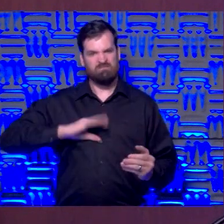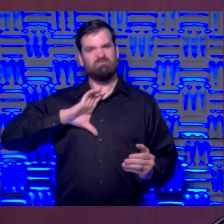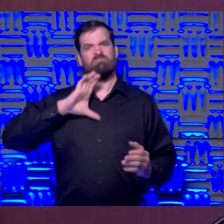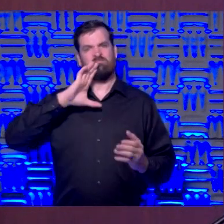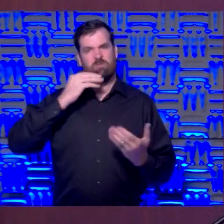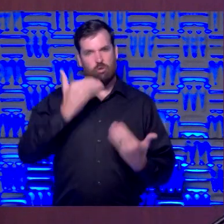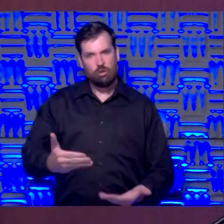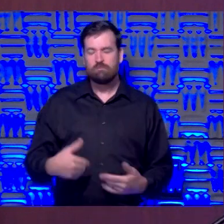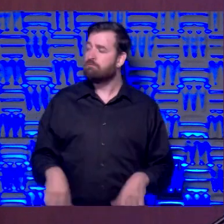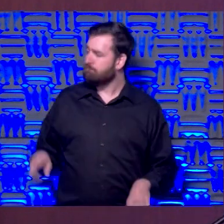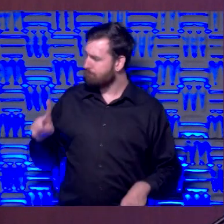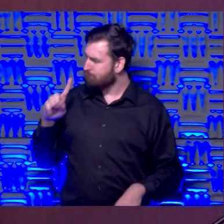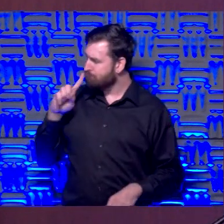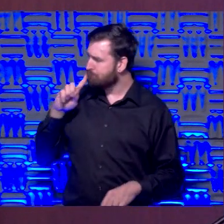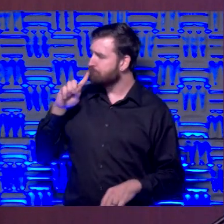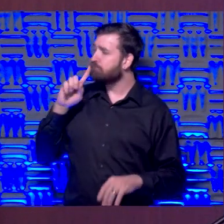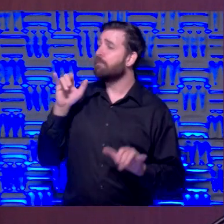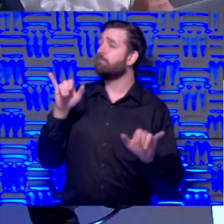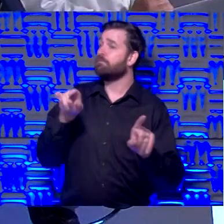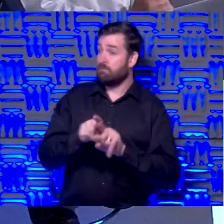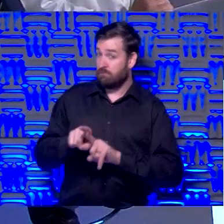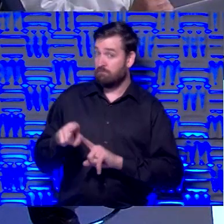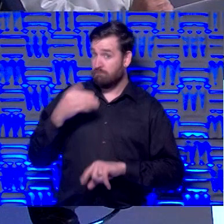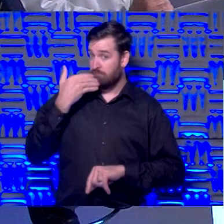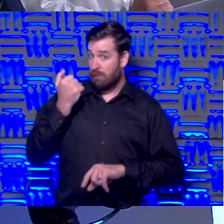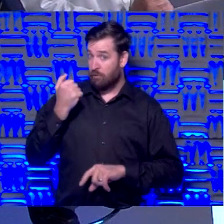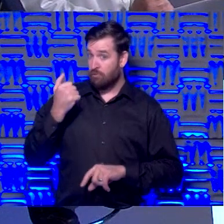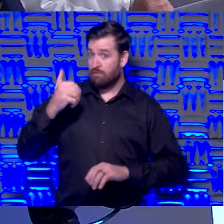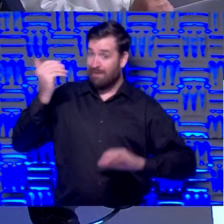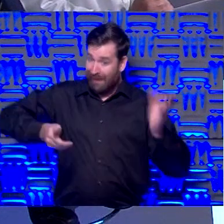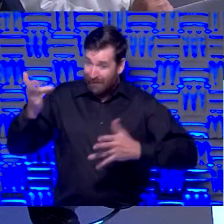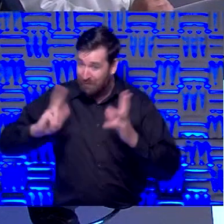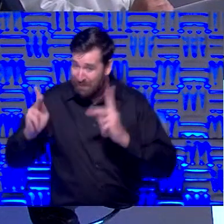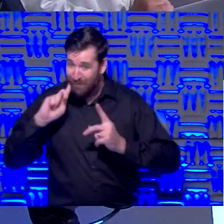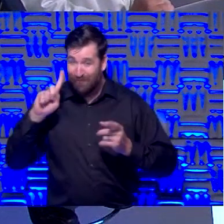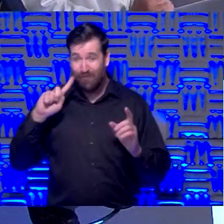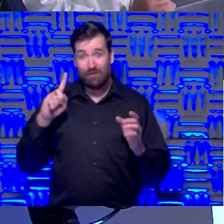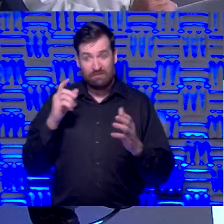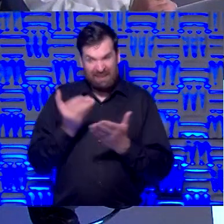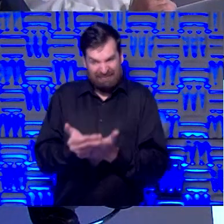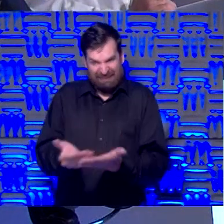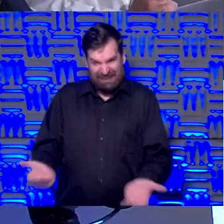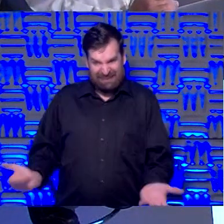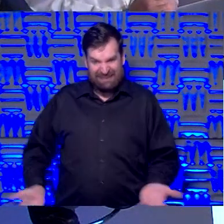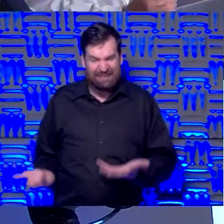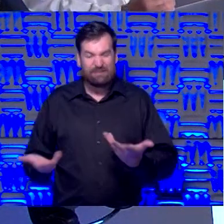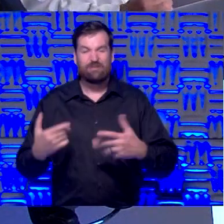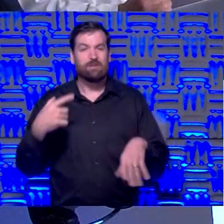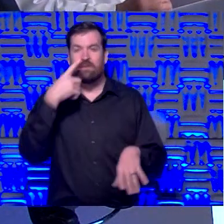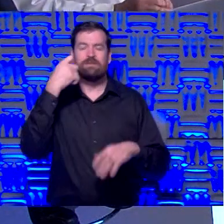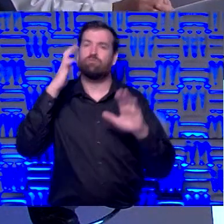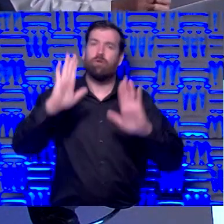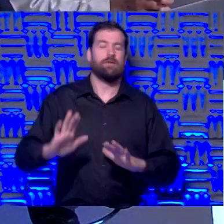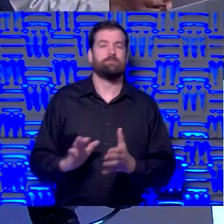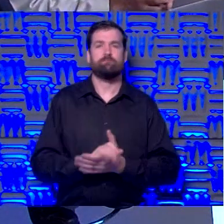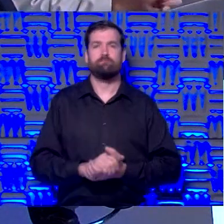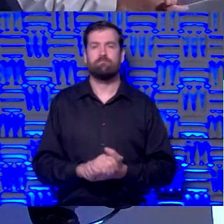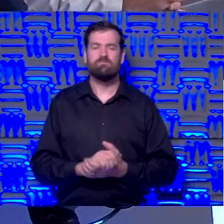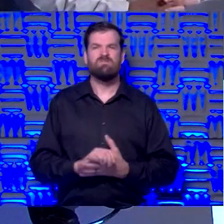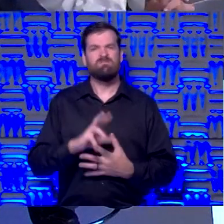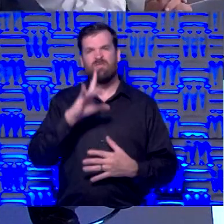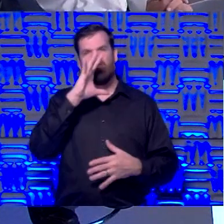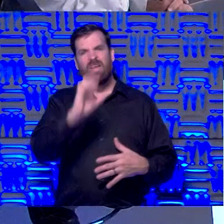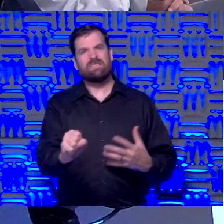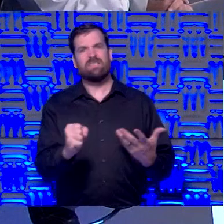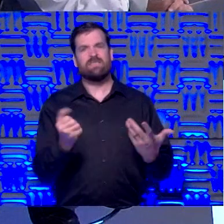now. Yeah, I feel good. I'll feel even better when we get people hired to help us do some of this stuff we're talking about, because this is great. The other fascinating thing